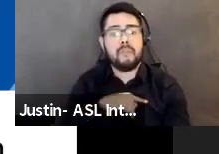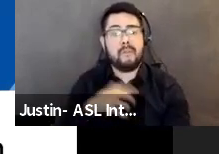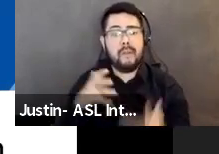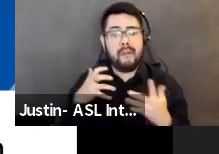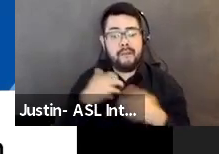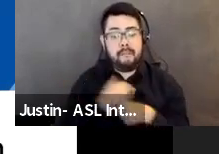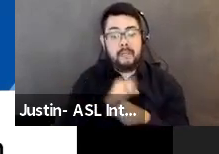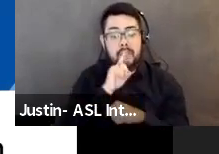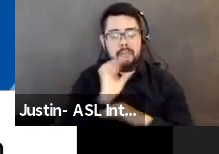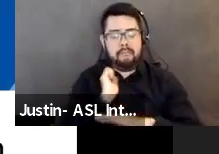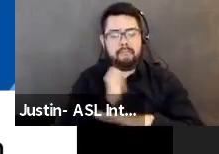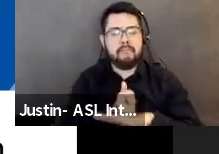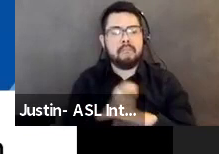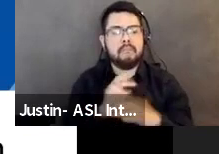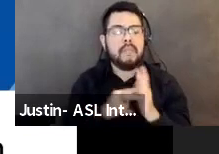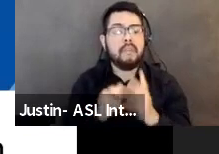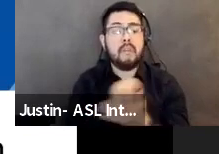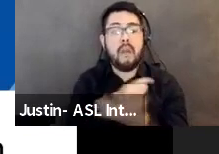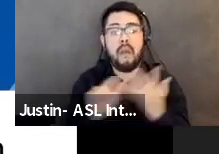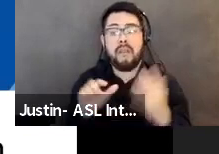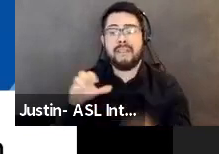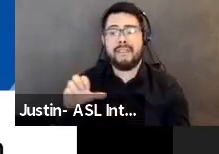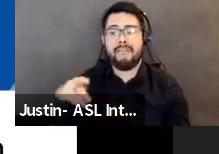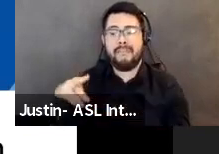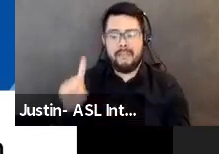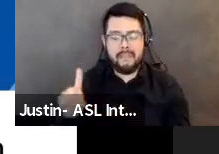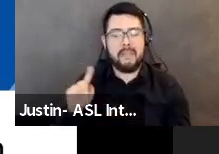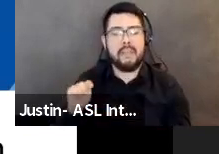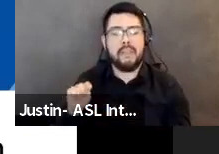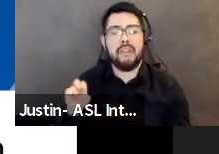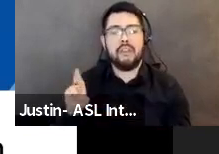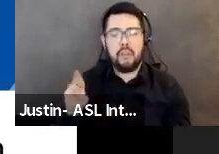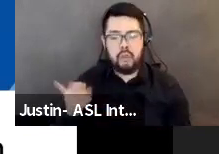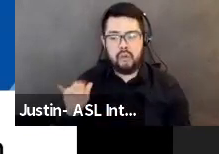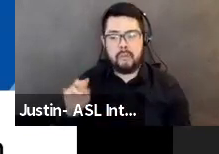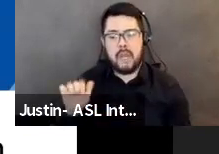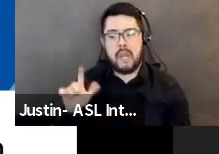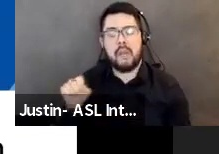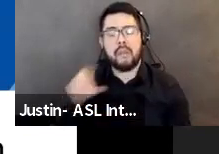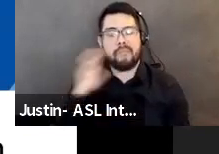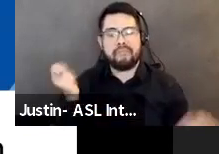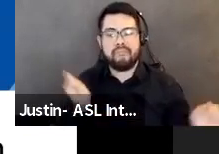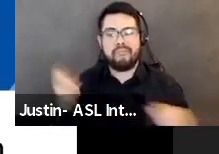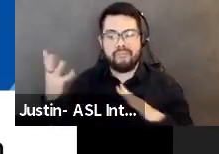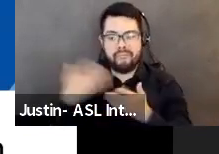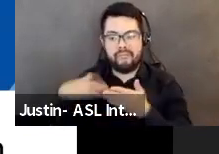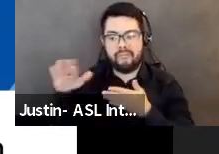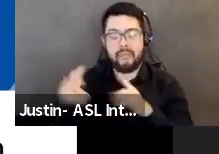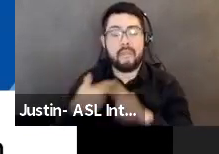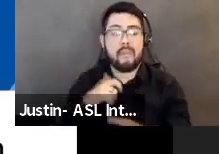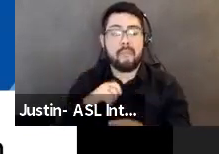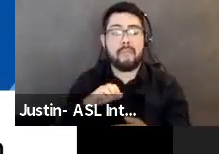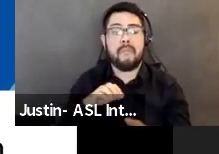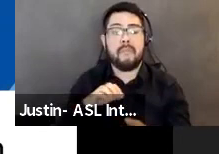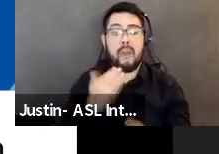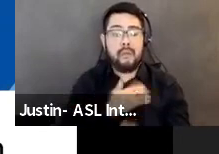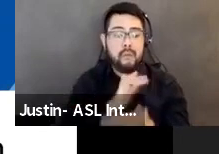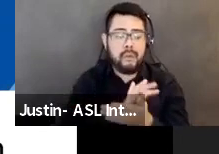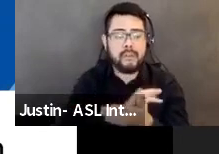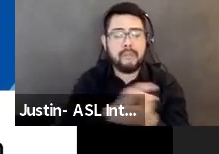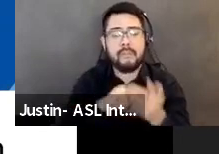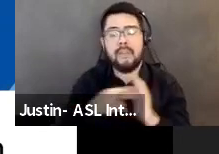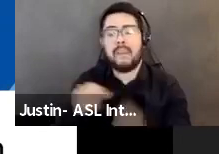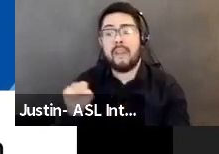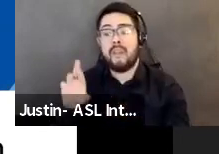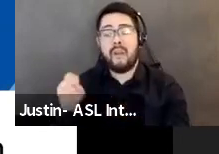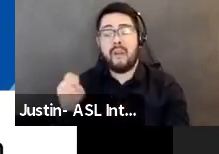place all cbd tournament terminals will be removed from cps schools so that sros will no longer be able to access this